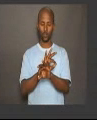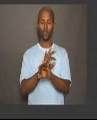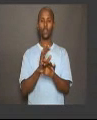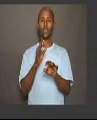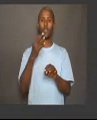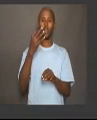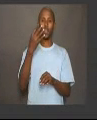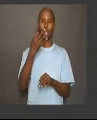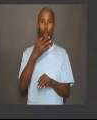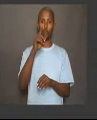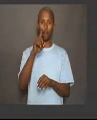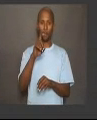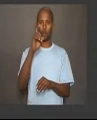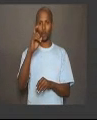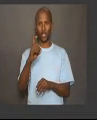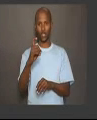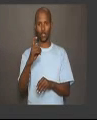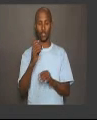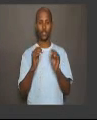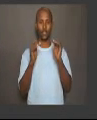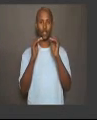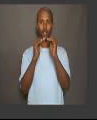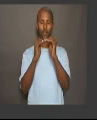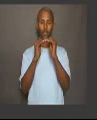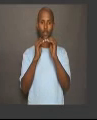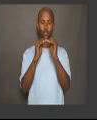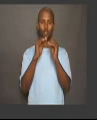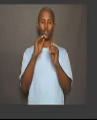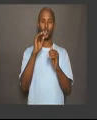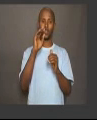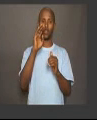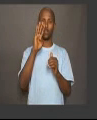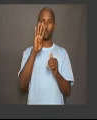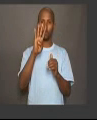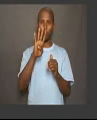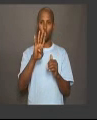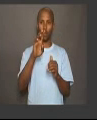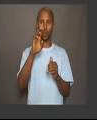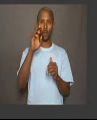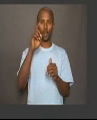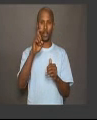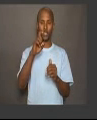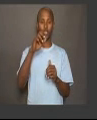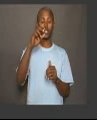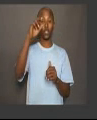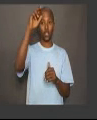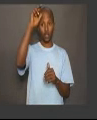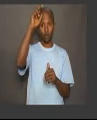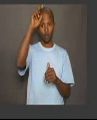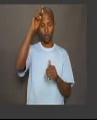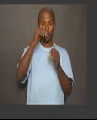F prime of x equals 4x cubed